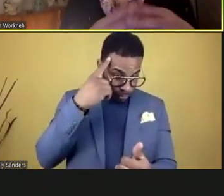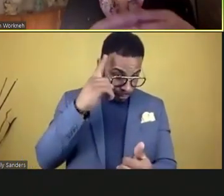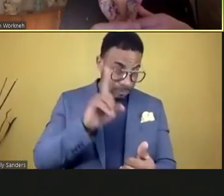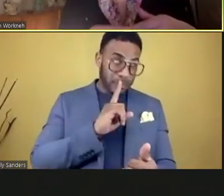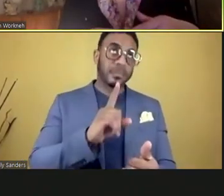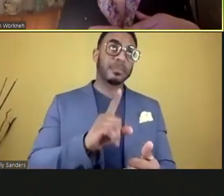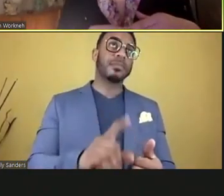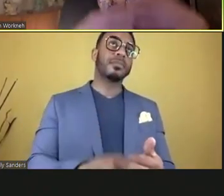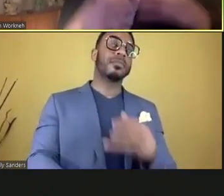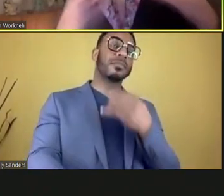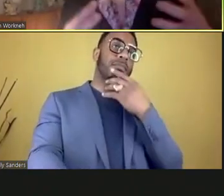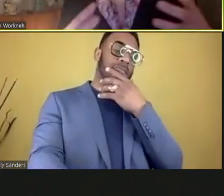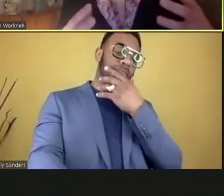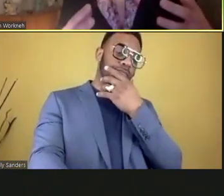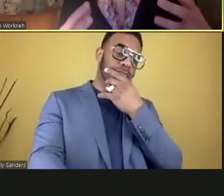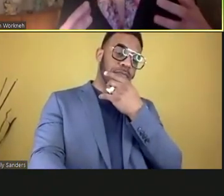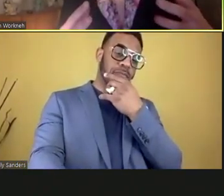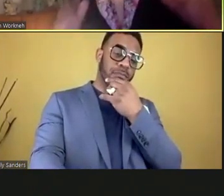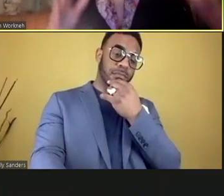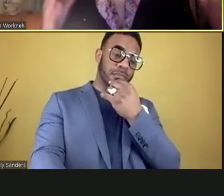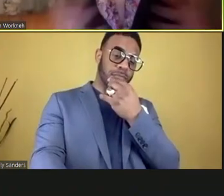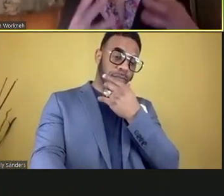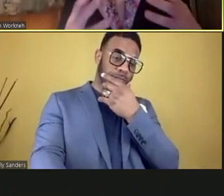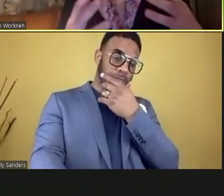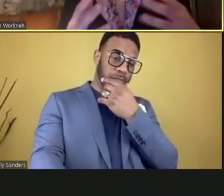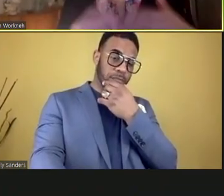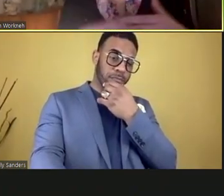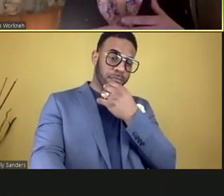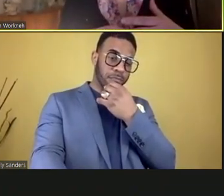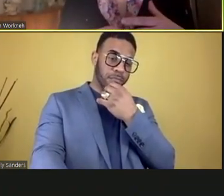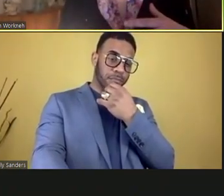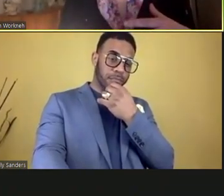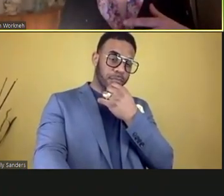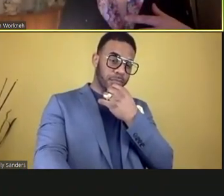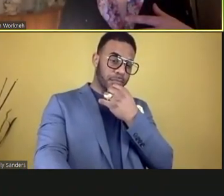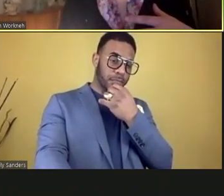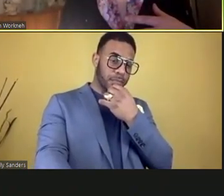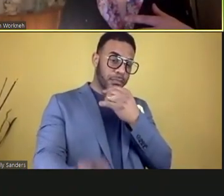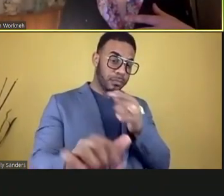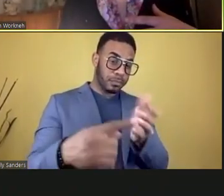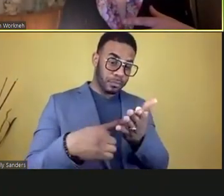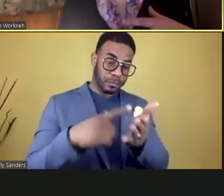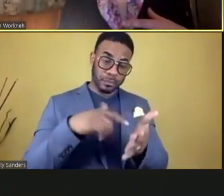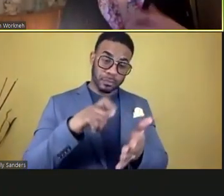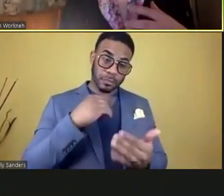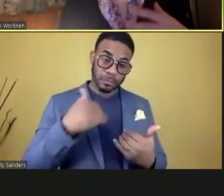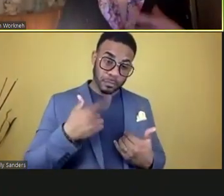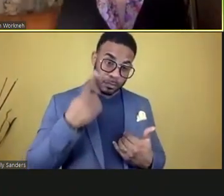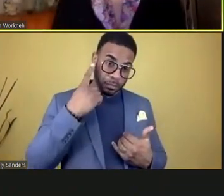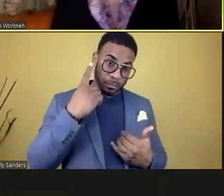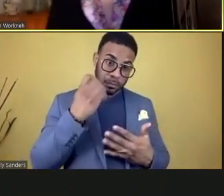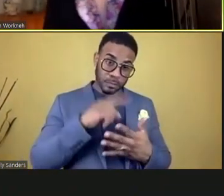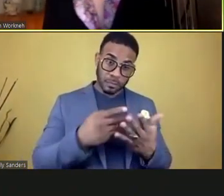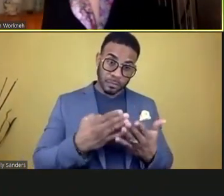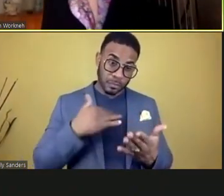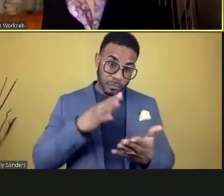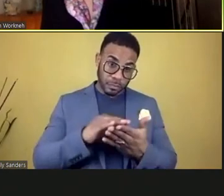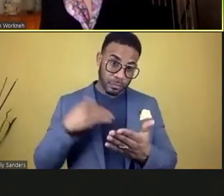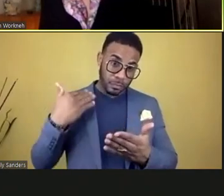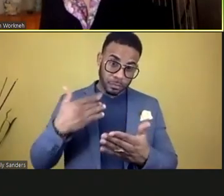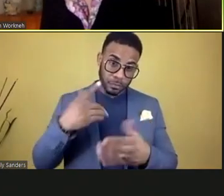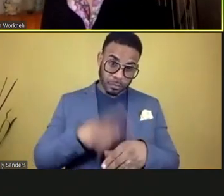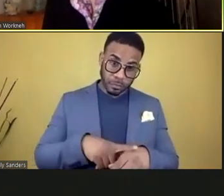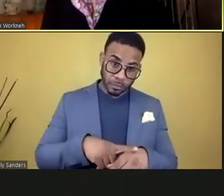there's rightfully, this is the conversation that we need to be having. But I think one of the things that I've learned over